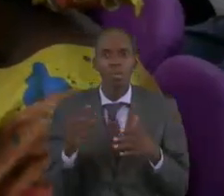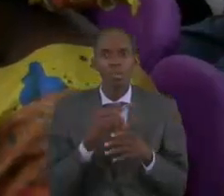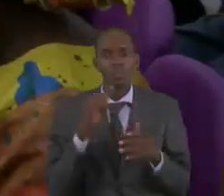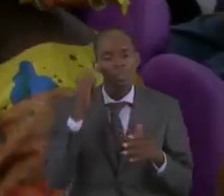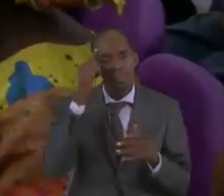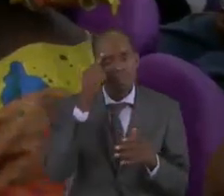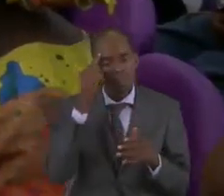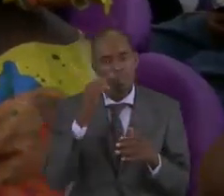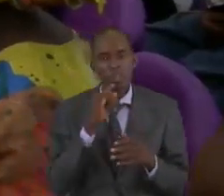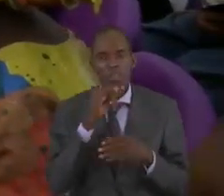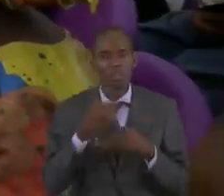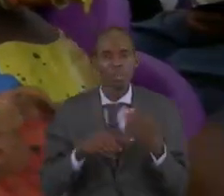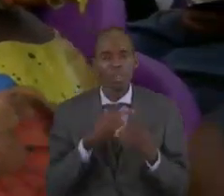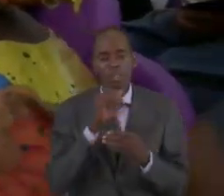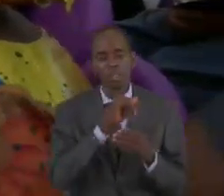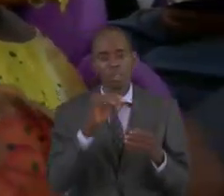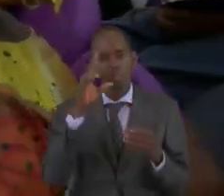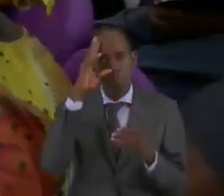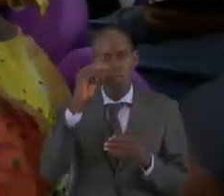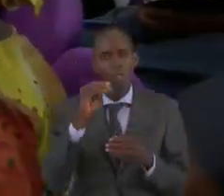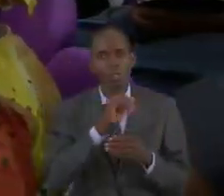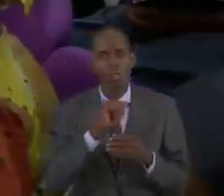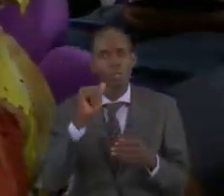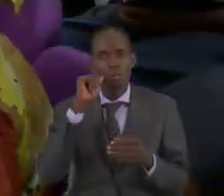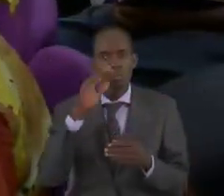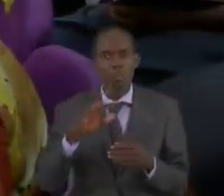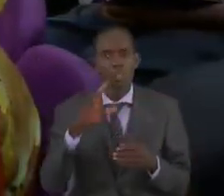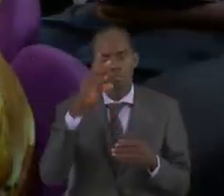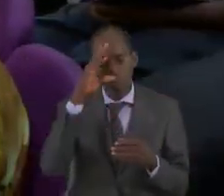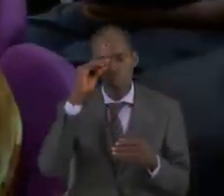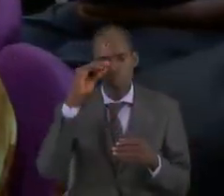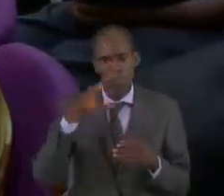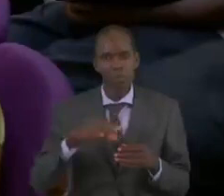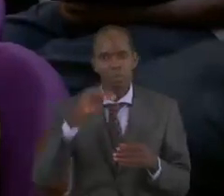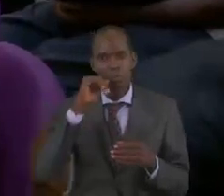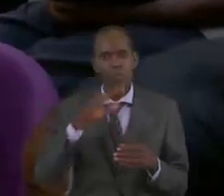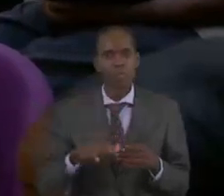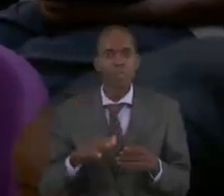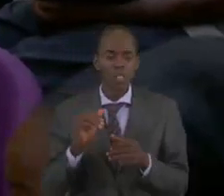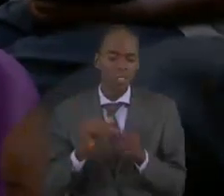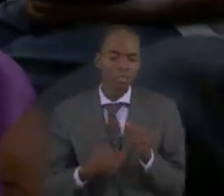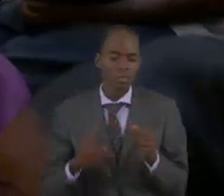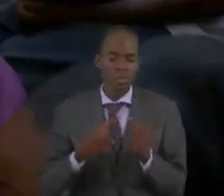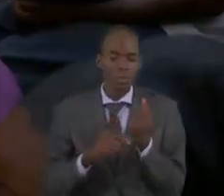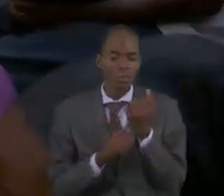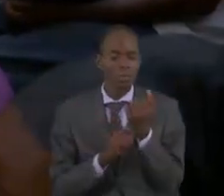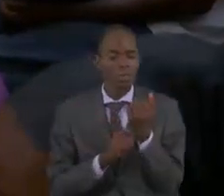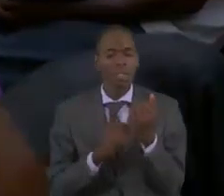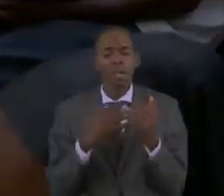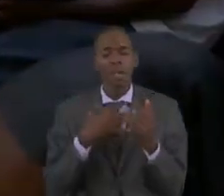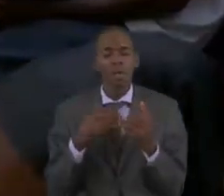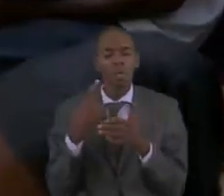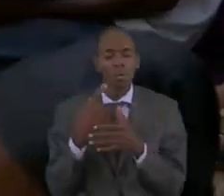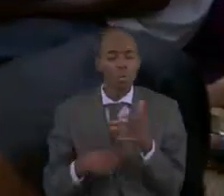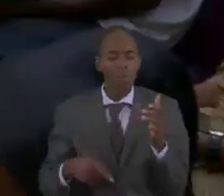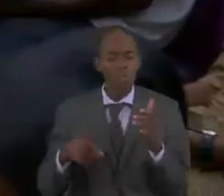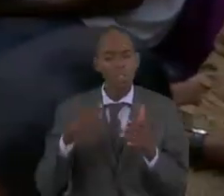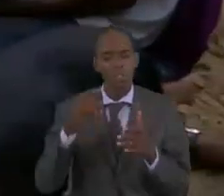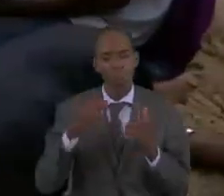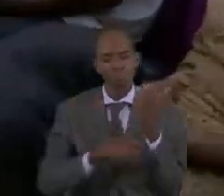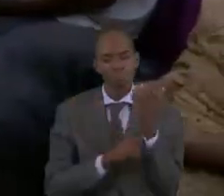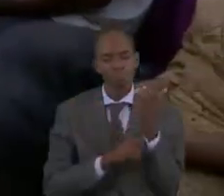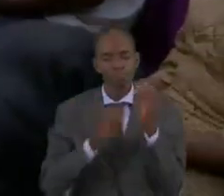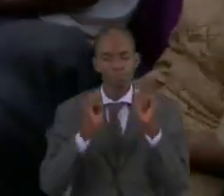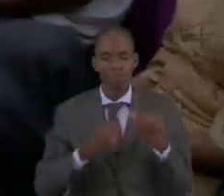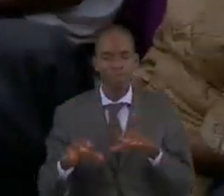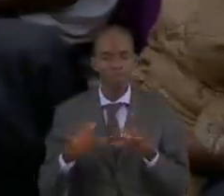a man, a woman, the men and the women, human beings, flesh, and what flesh can do. And all